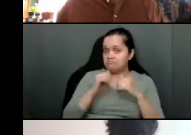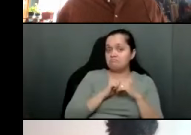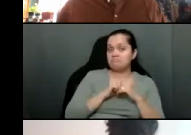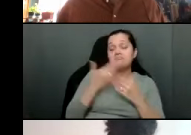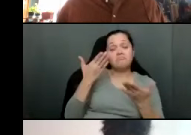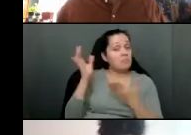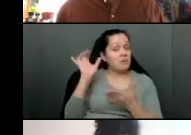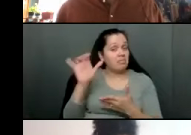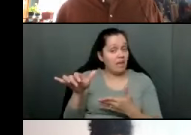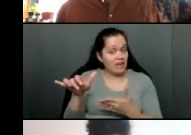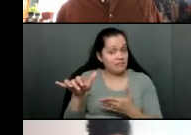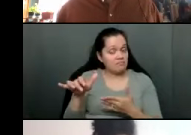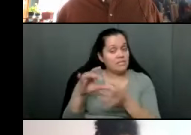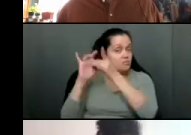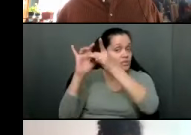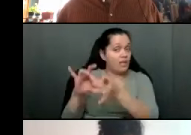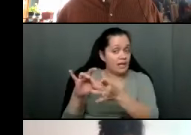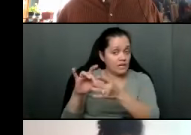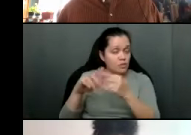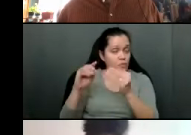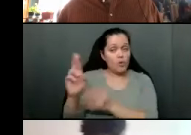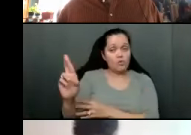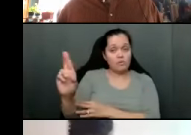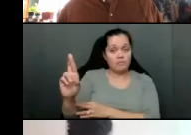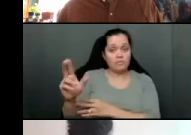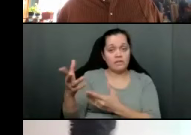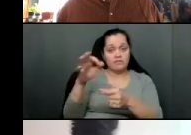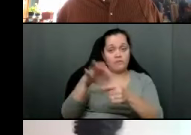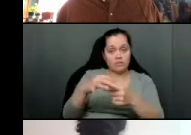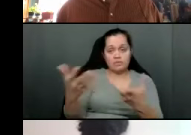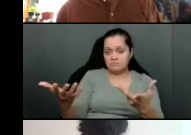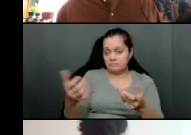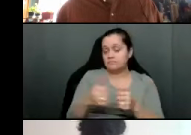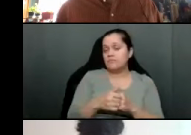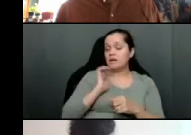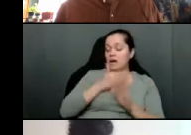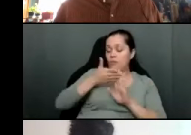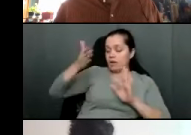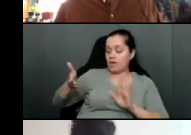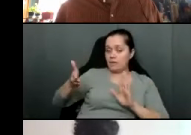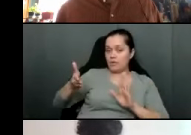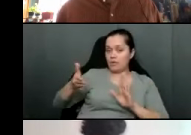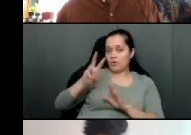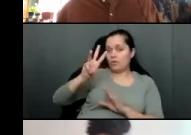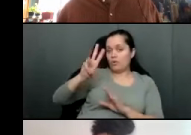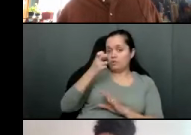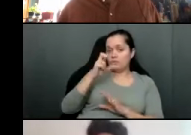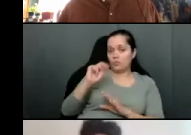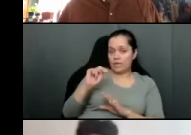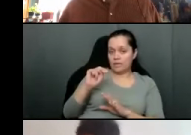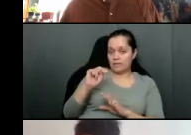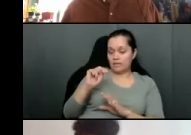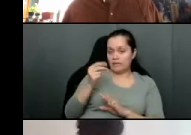Maybe that is related to more Republican votes. Our neighbor in Wheaton. Wheaton is a